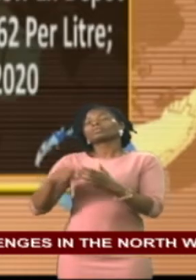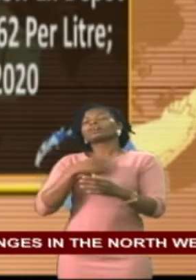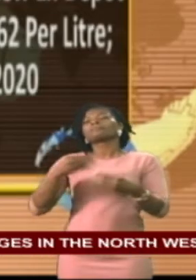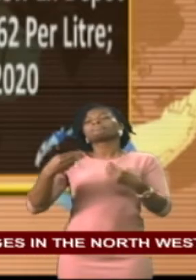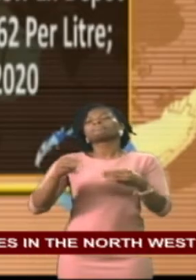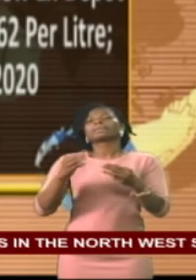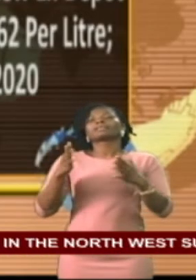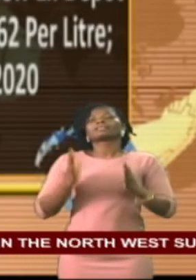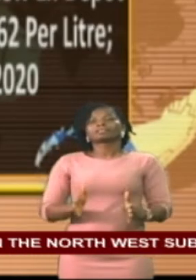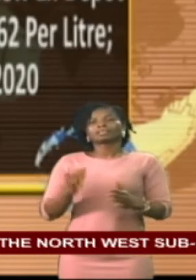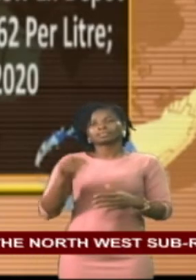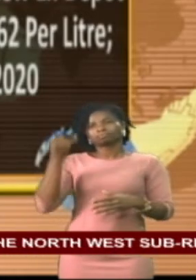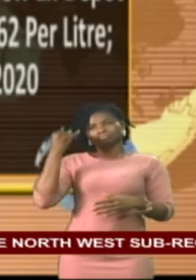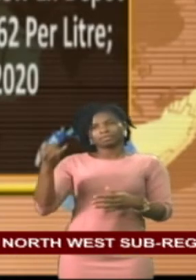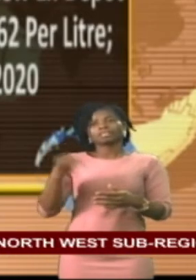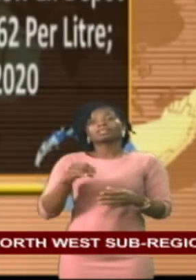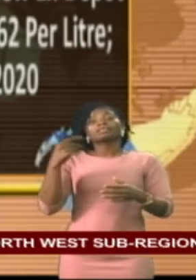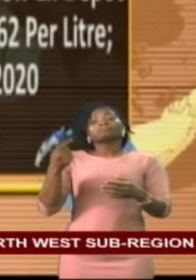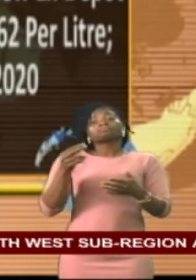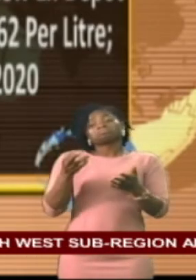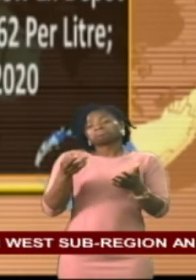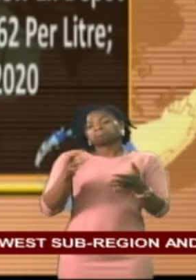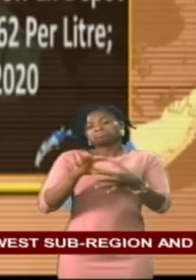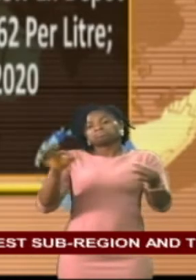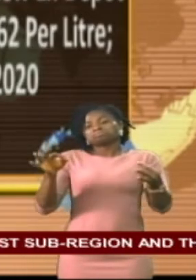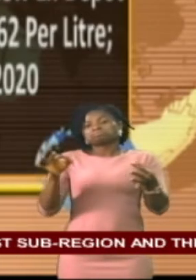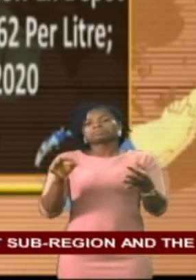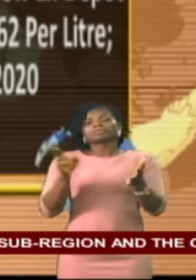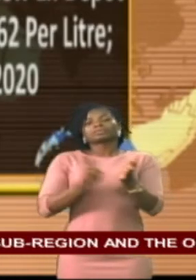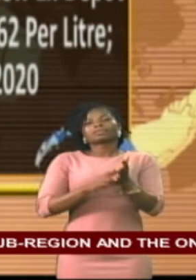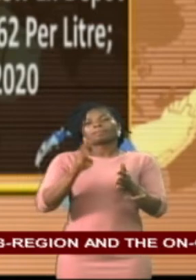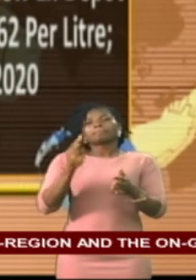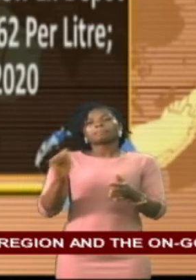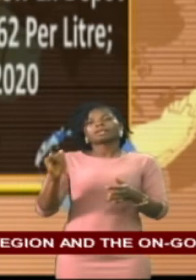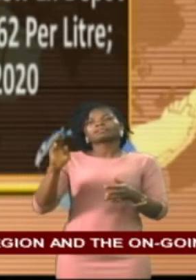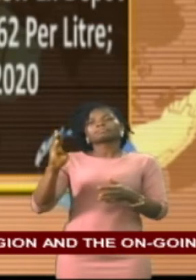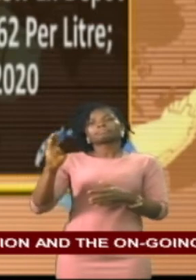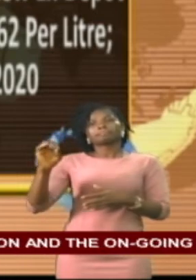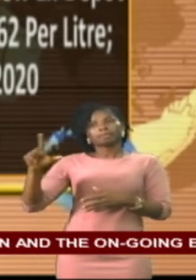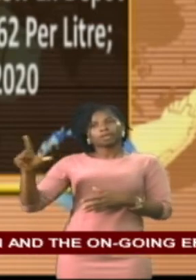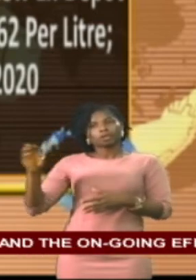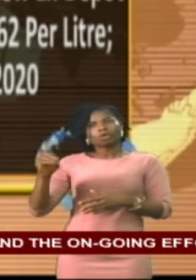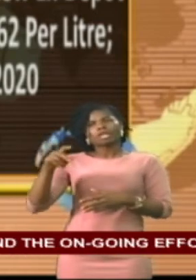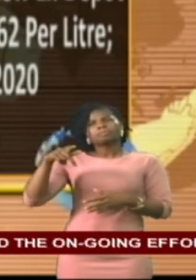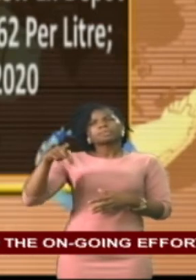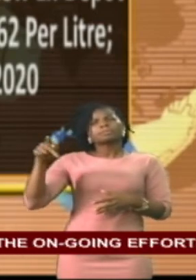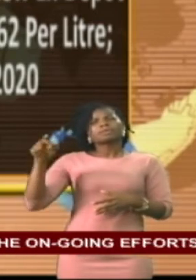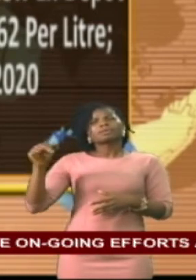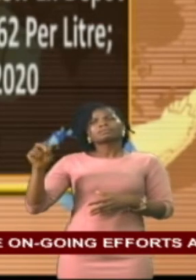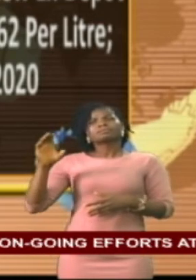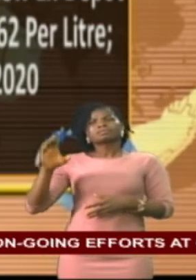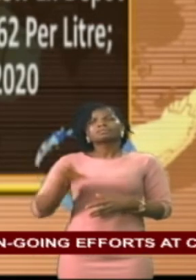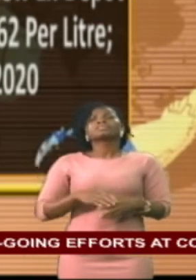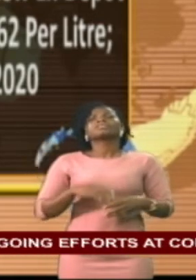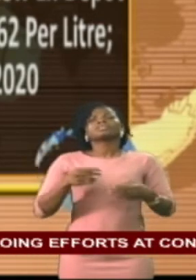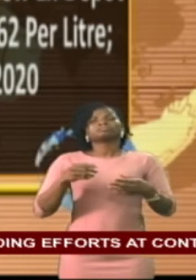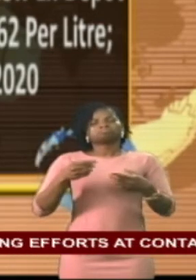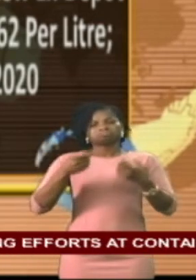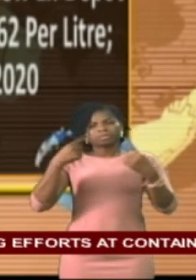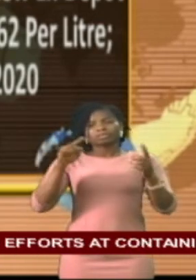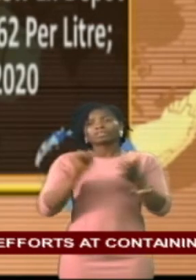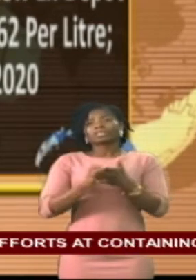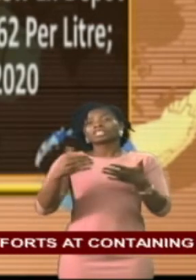amongst others. A statement signed by Mohammed Bello, manager sales of the PPMC, disclosed that the new price